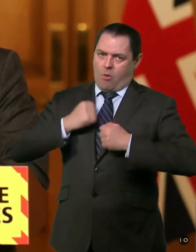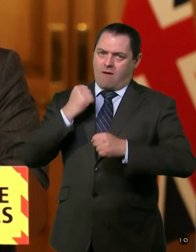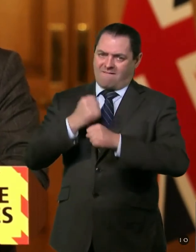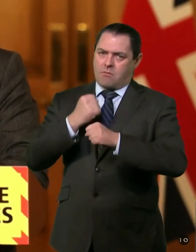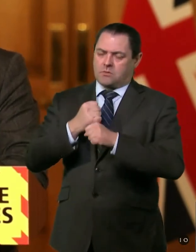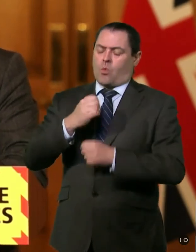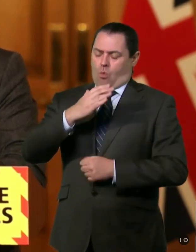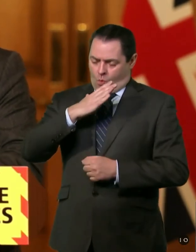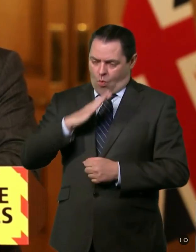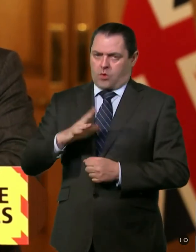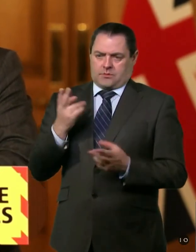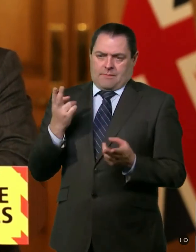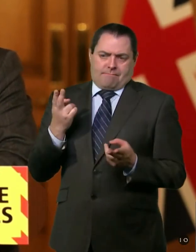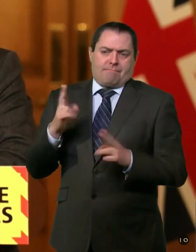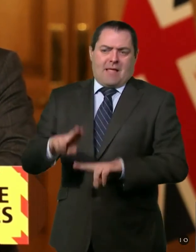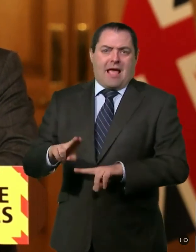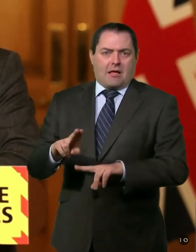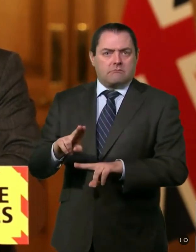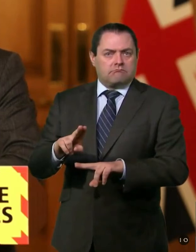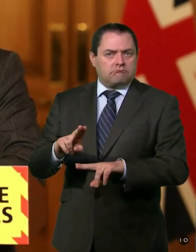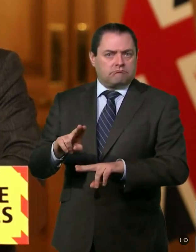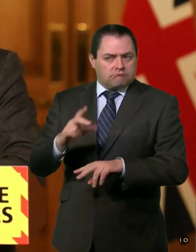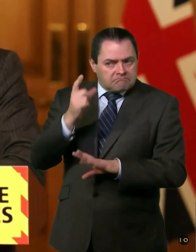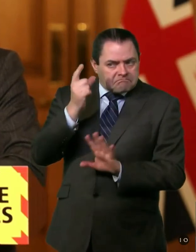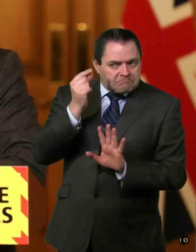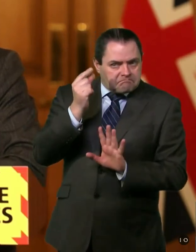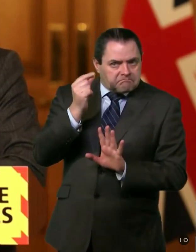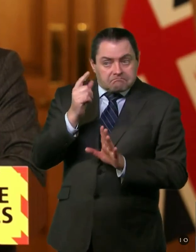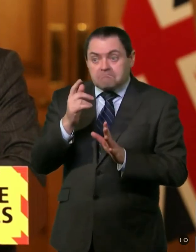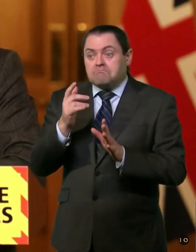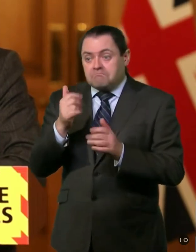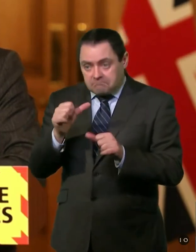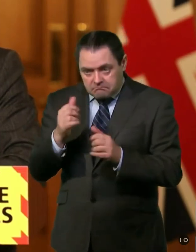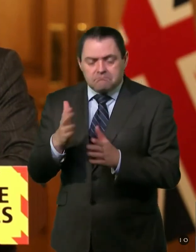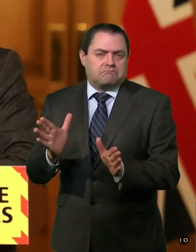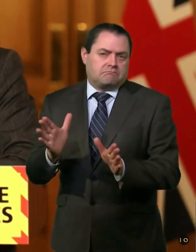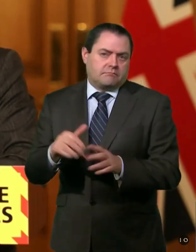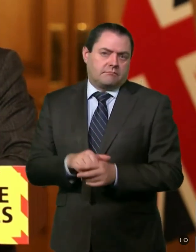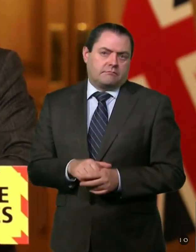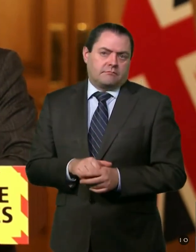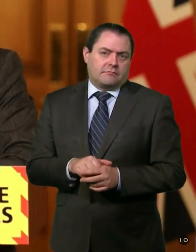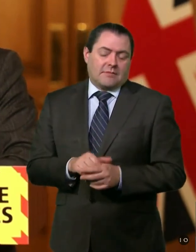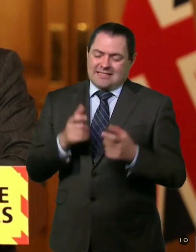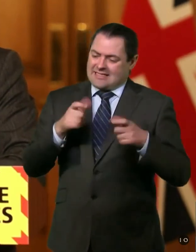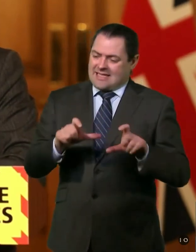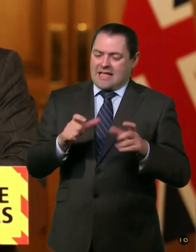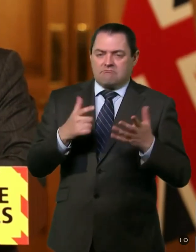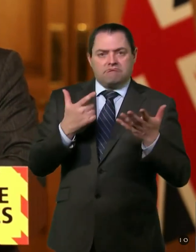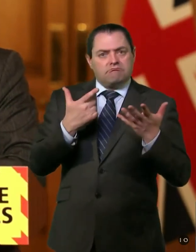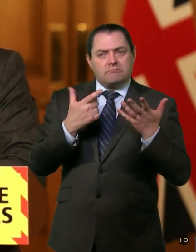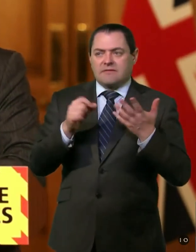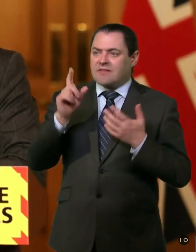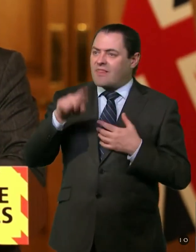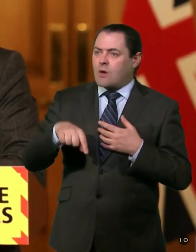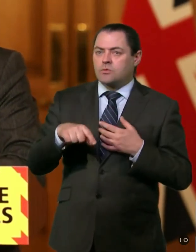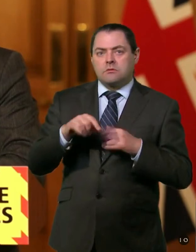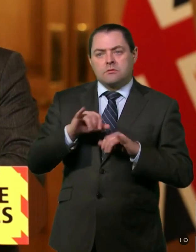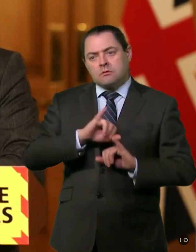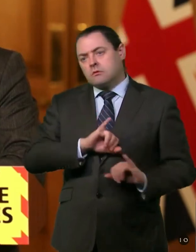know, that with 37,000 people in hospital suffering from COVID and the infection rate still forbiddingly